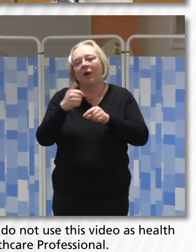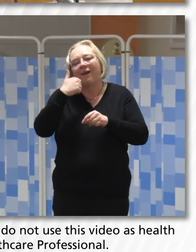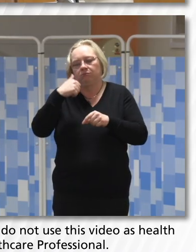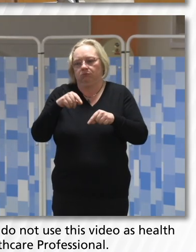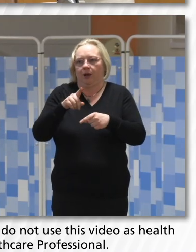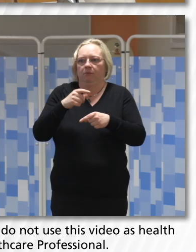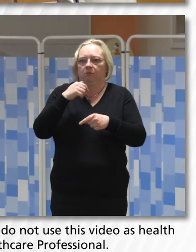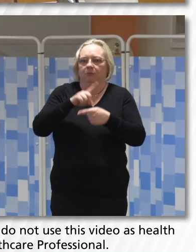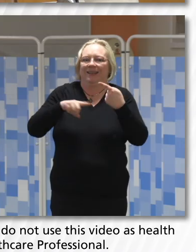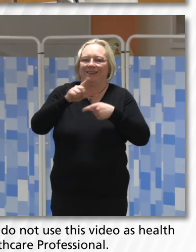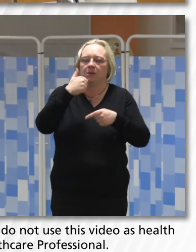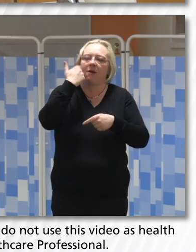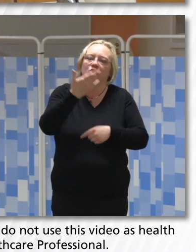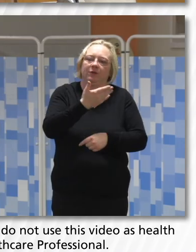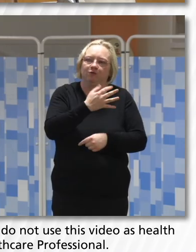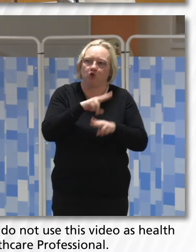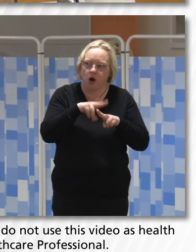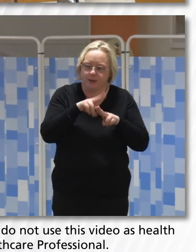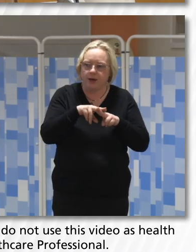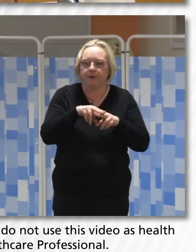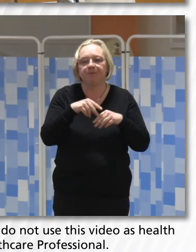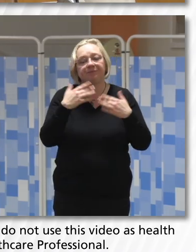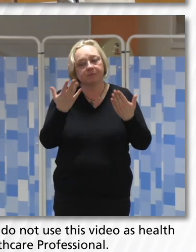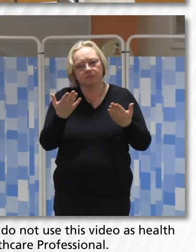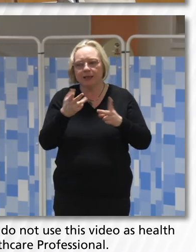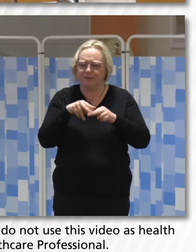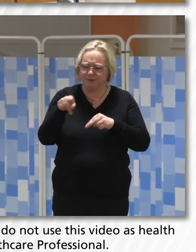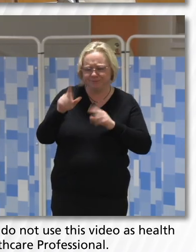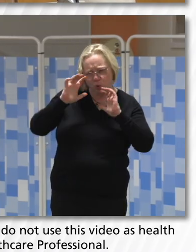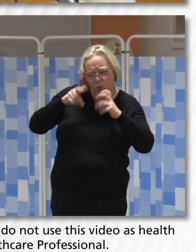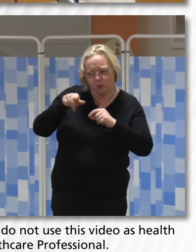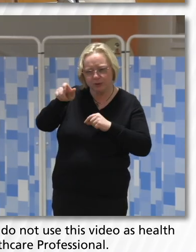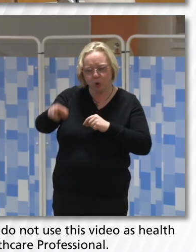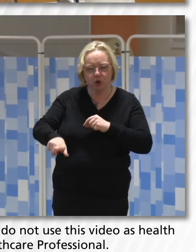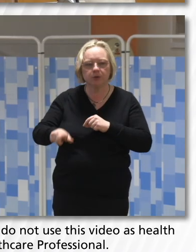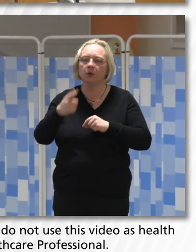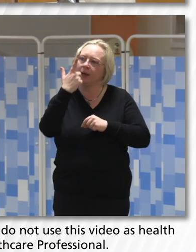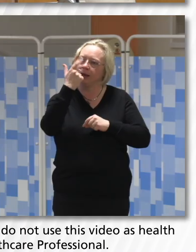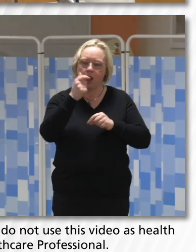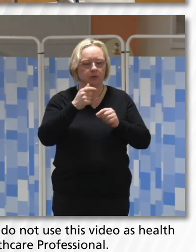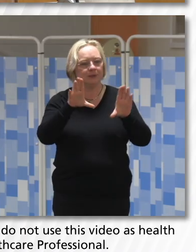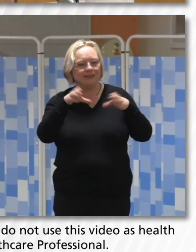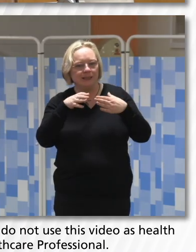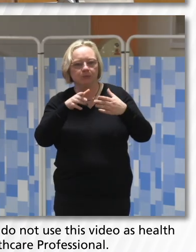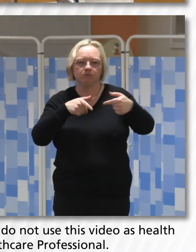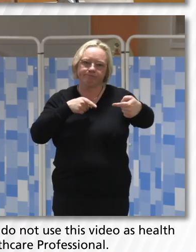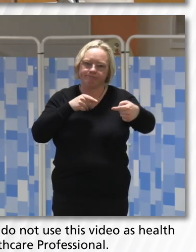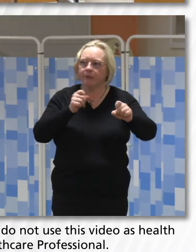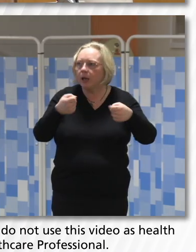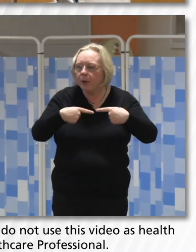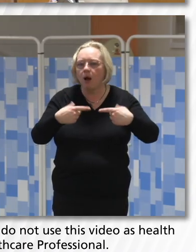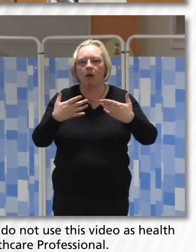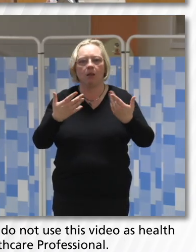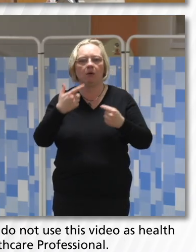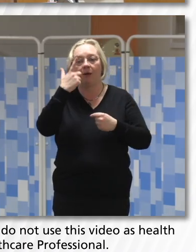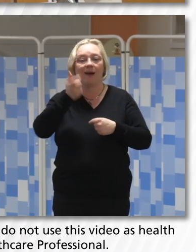if myself or one of the OTs or the physios is concerned about a patient, we can do a Teams meeting, we can do it over email, we can do it